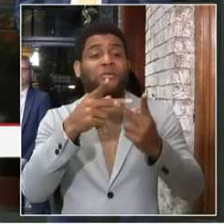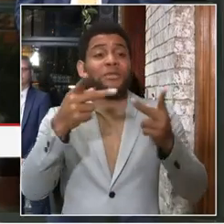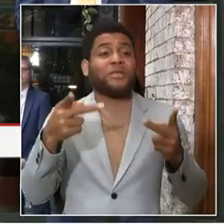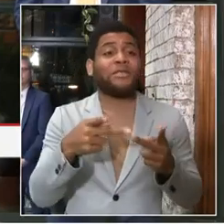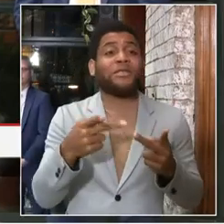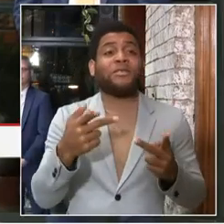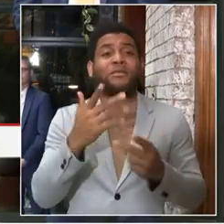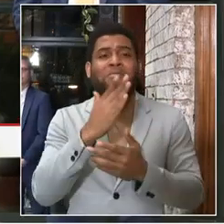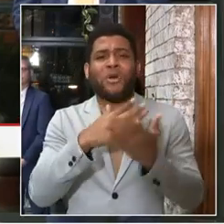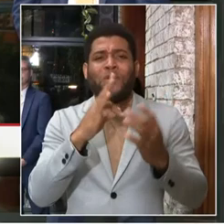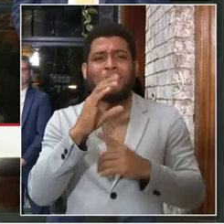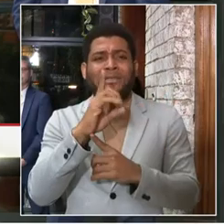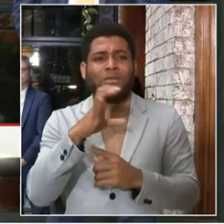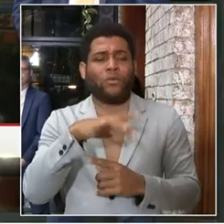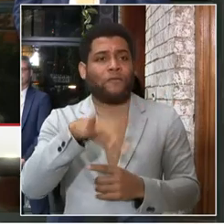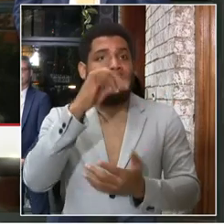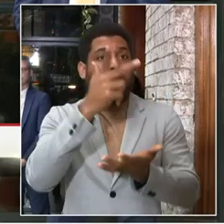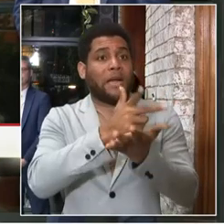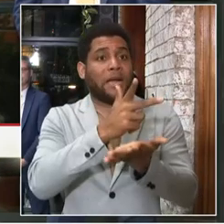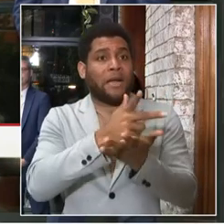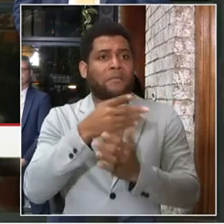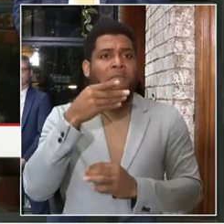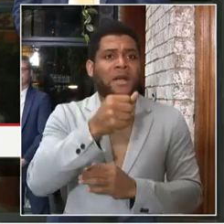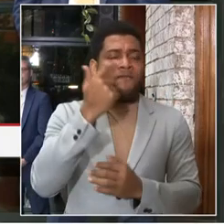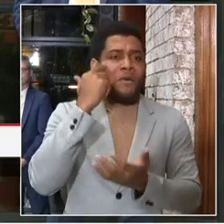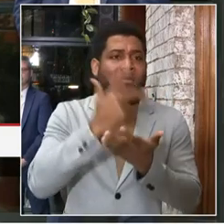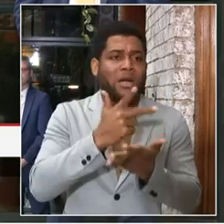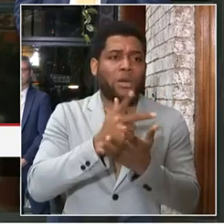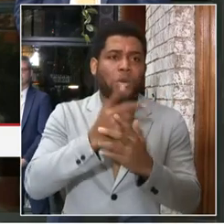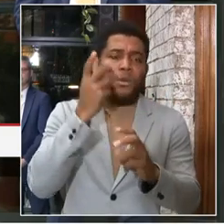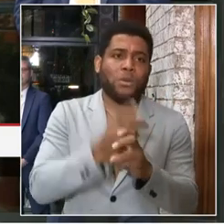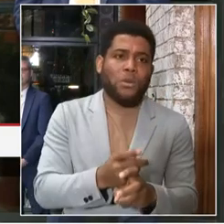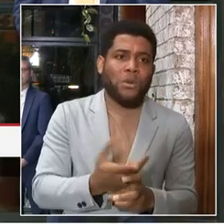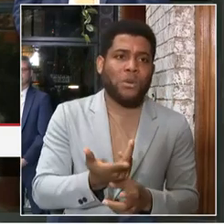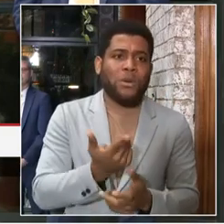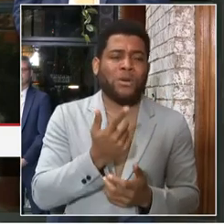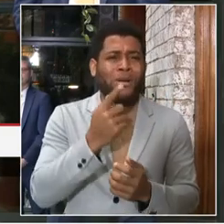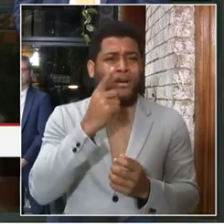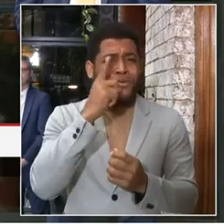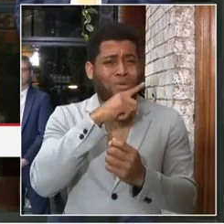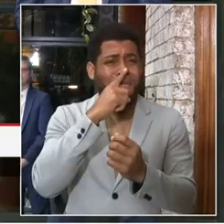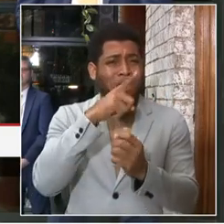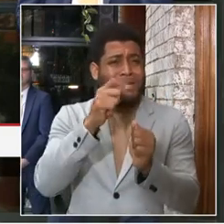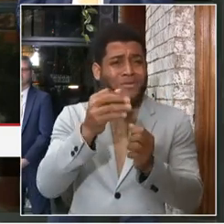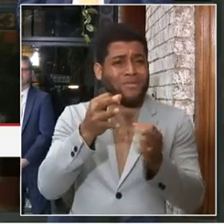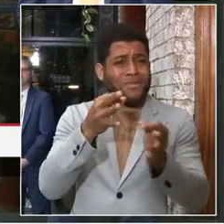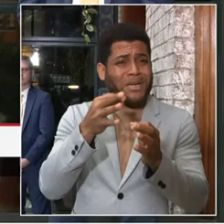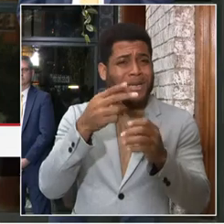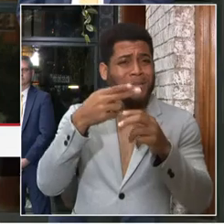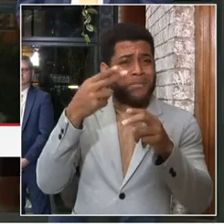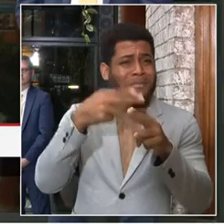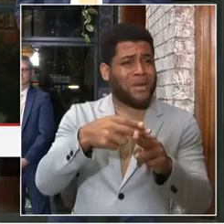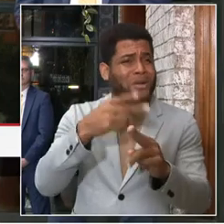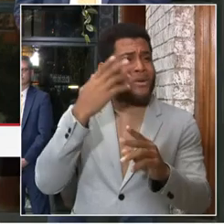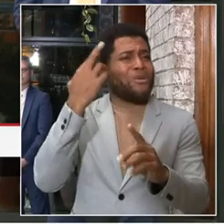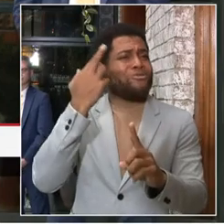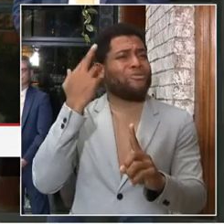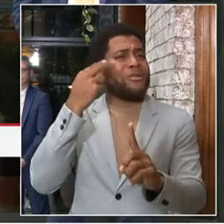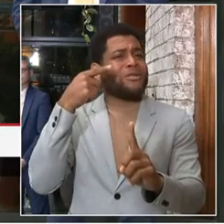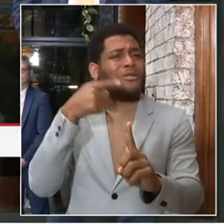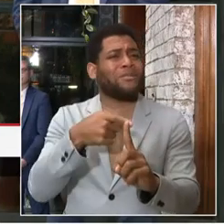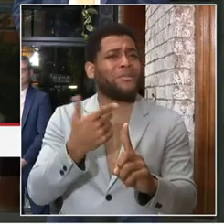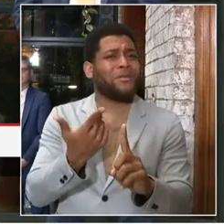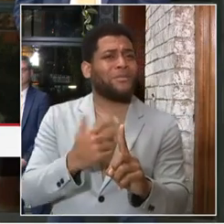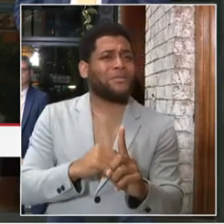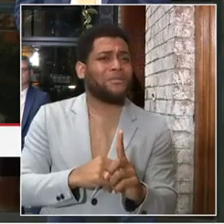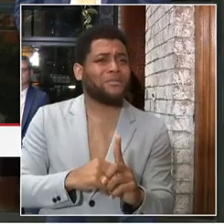and paying for parking is even hard. So if you can just, speak to that with the reality that